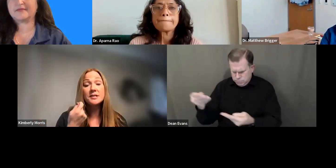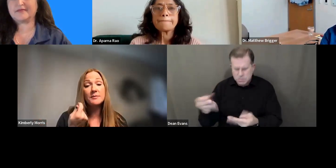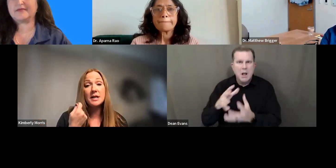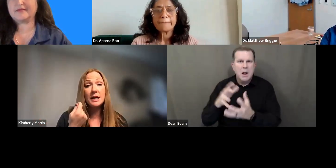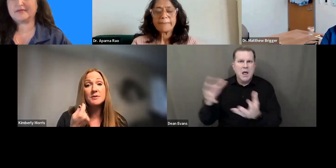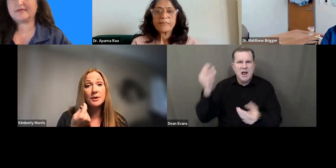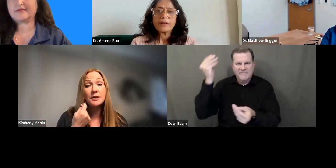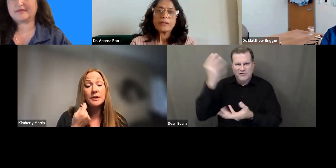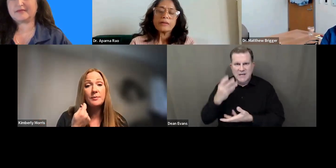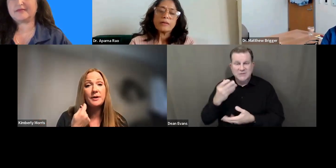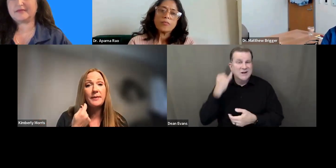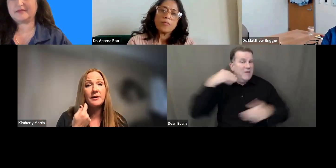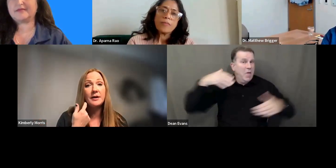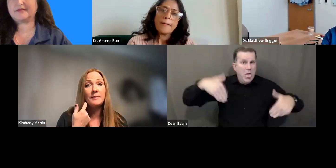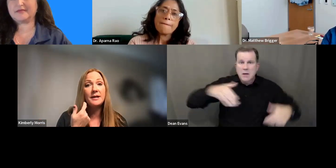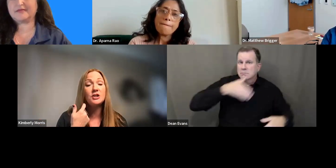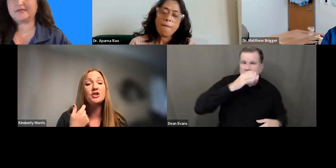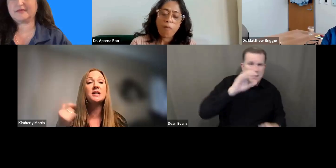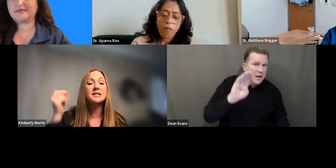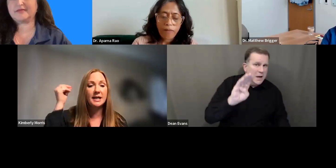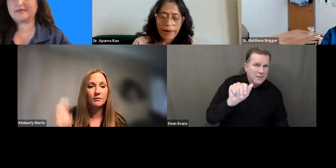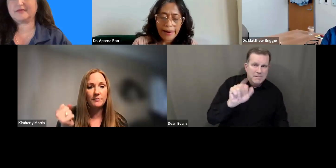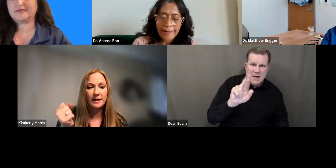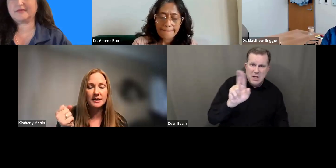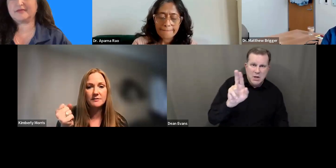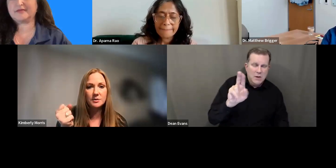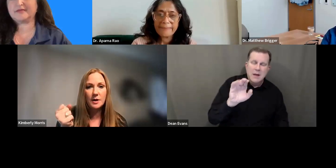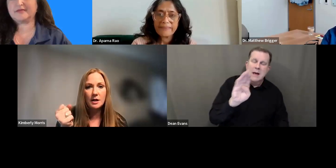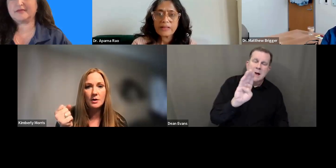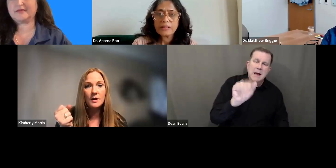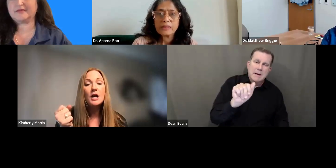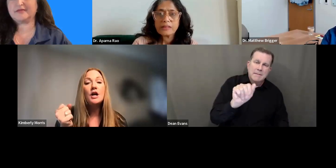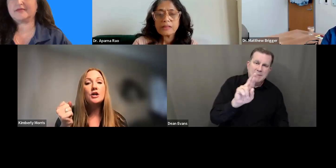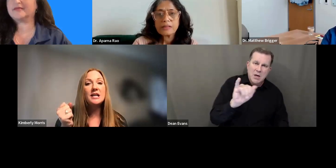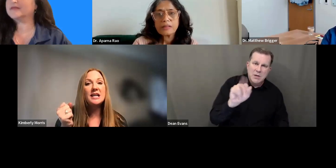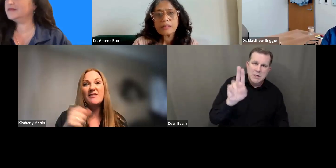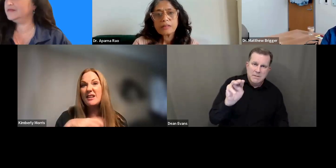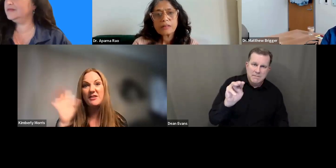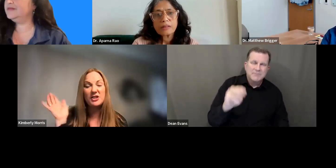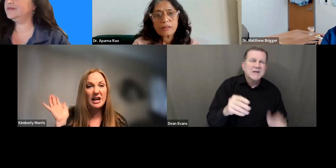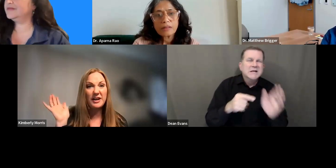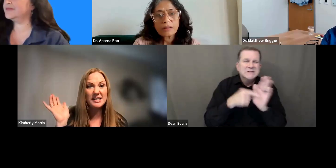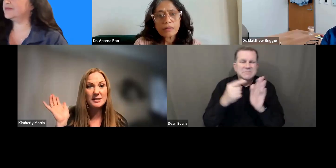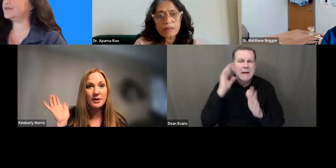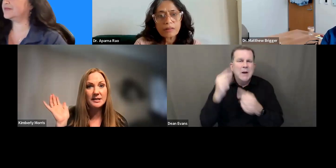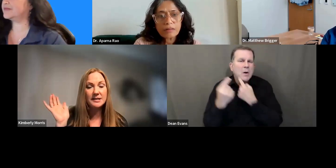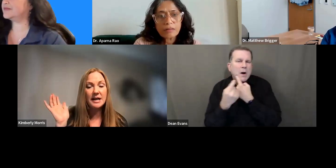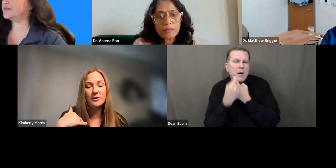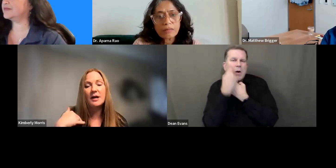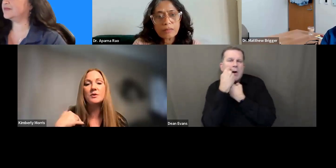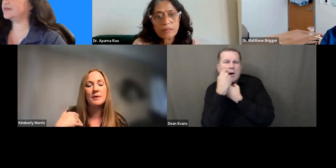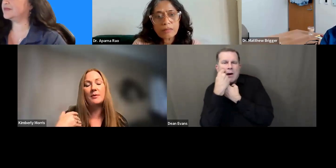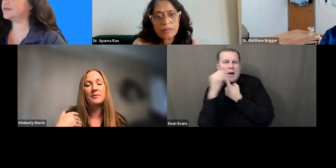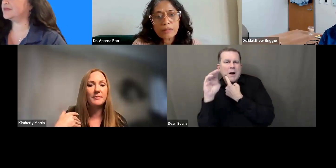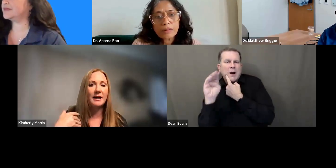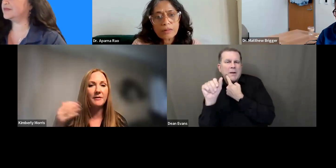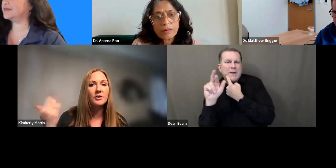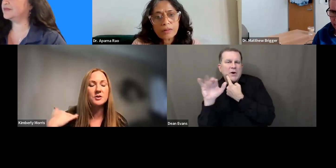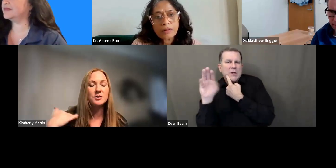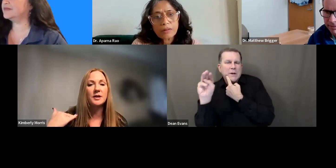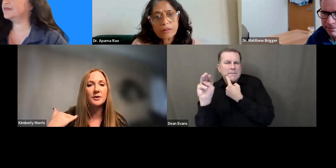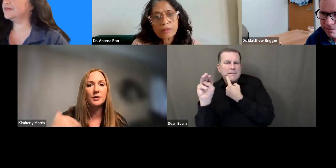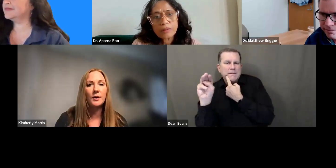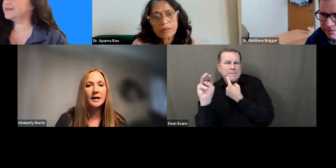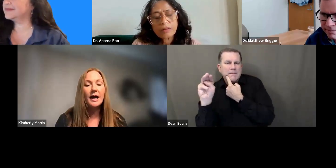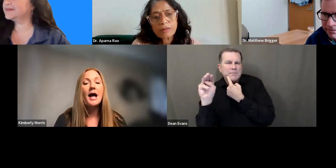I will sometimes put a little bit of barium in the cheek to get a reflexive swallow. Even if the child aspirates, I know that was probably my